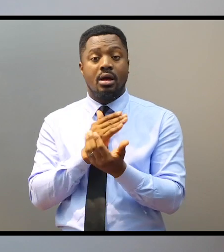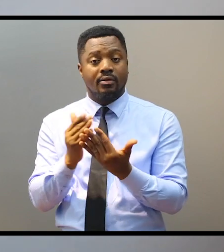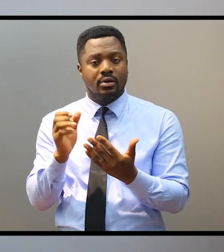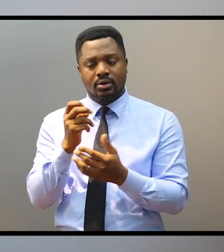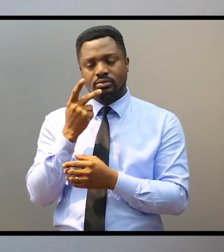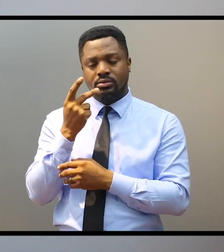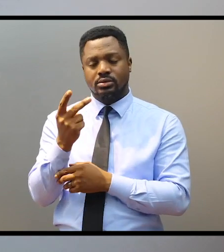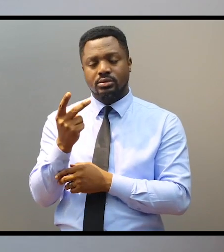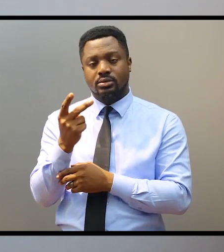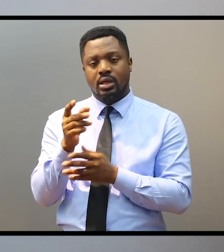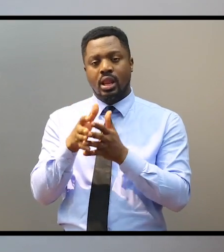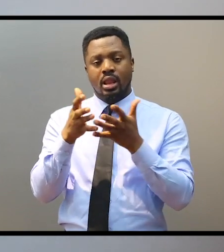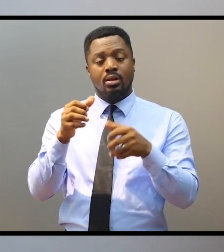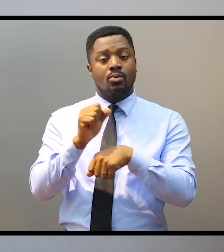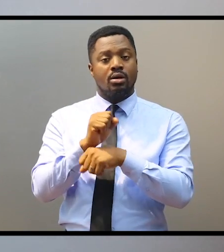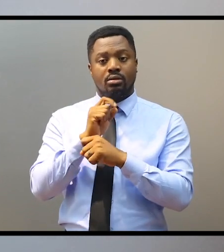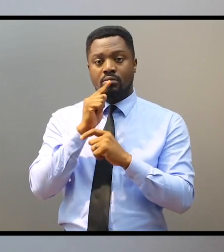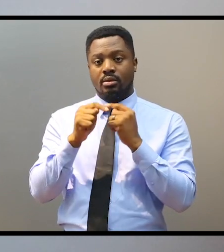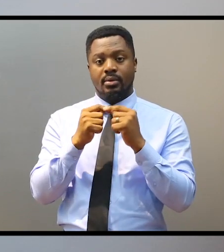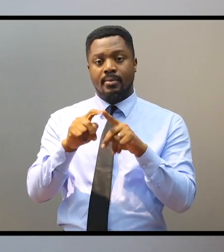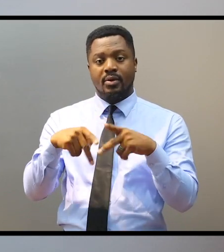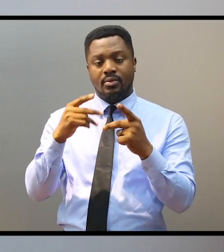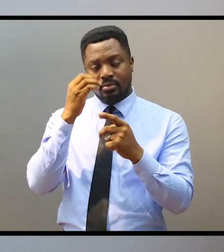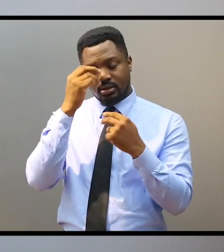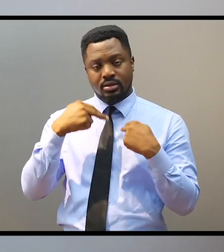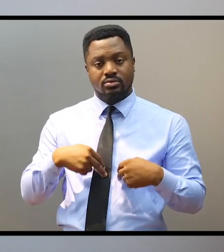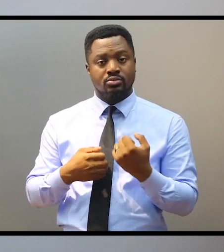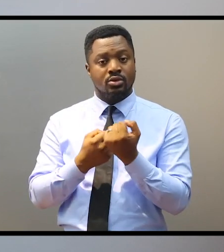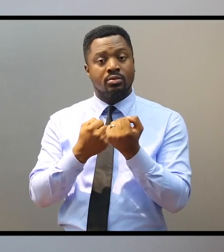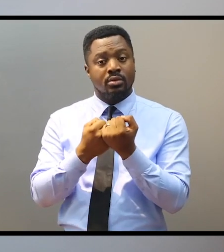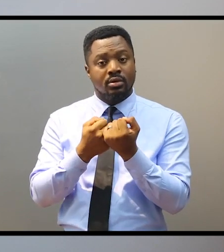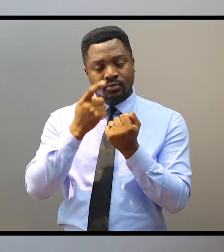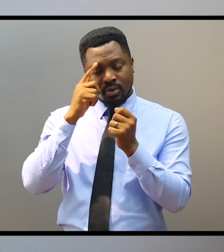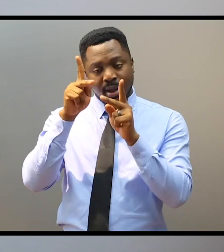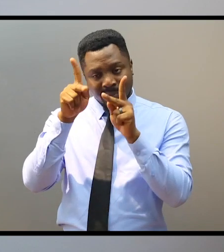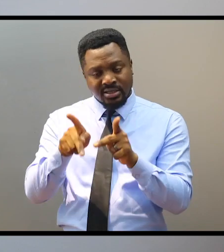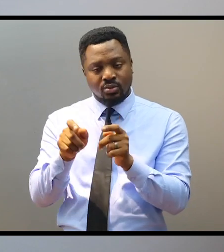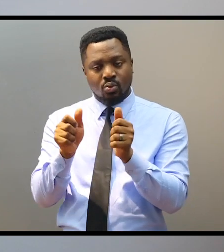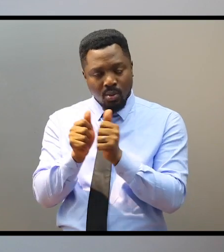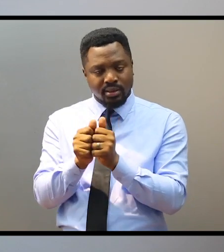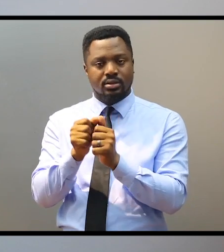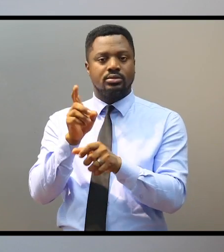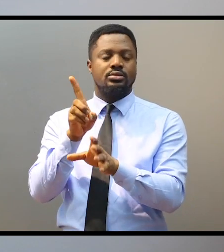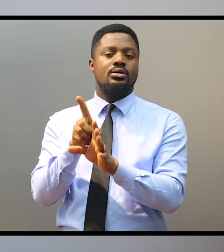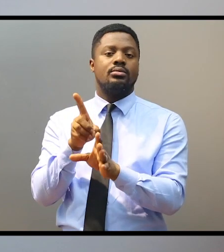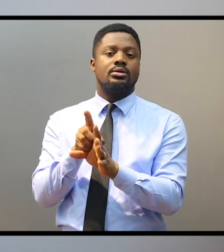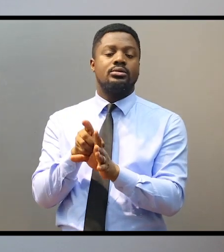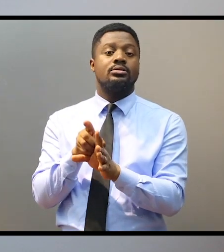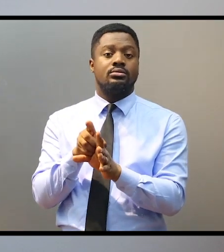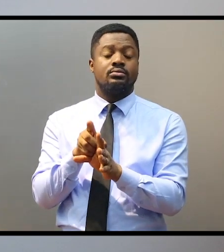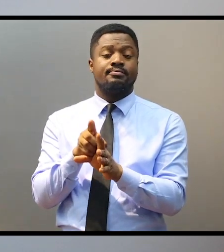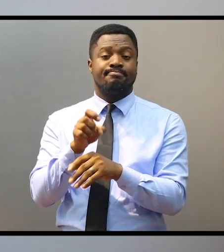disabilities. However, you realize that there's a lot of work when it comes to providing mental health support services for persons